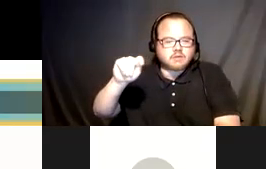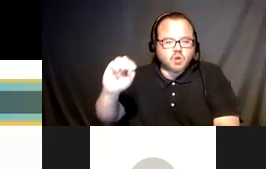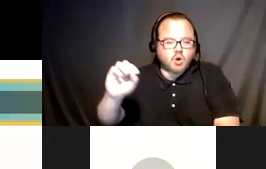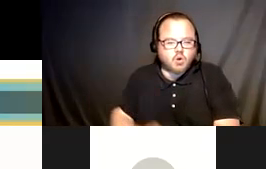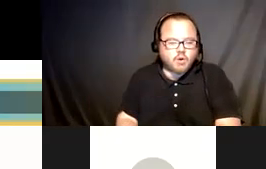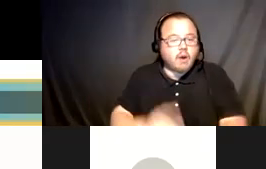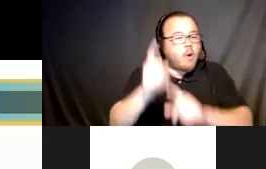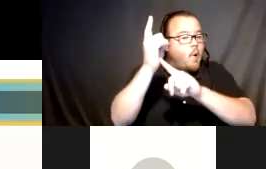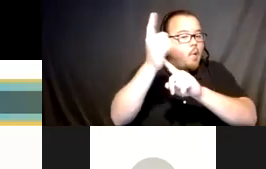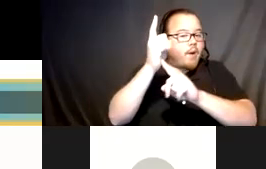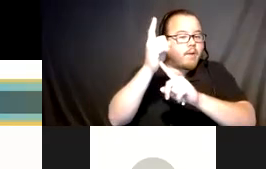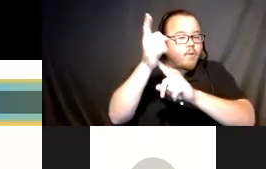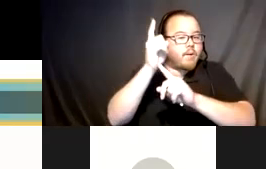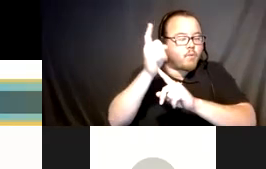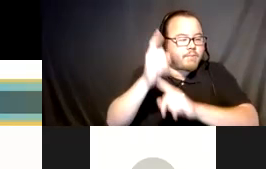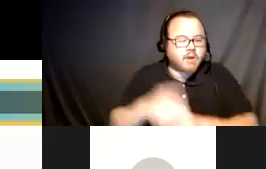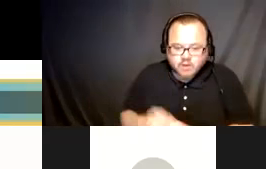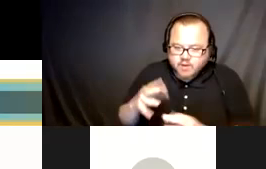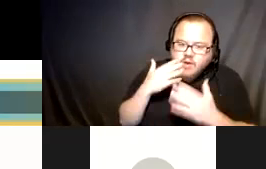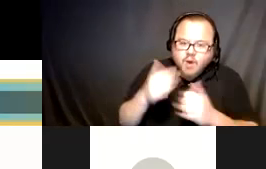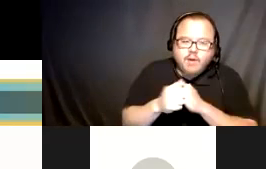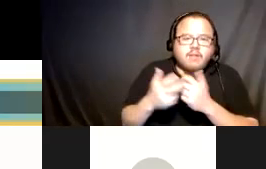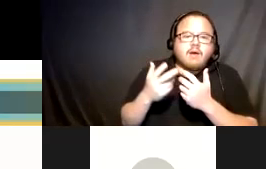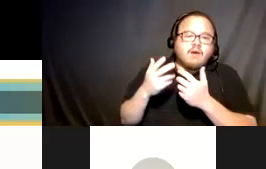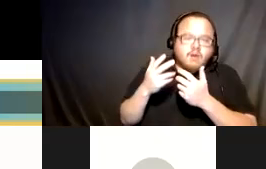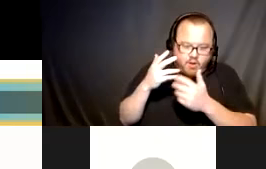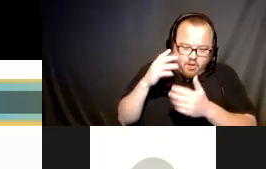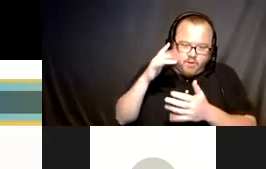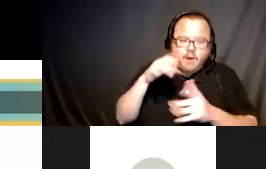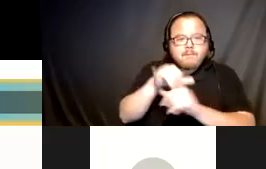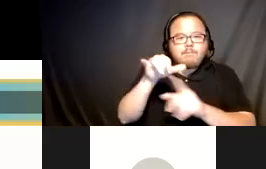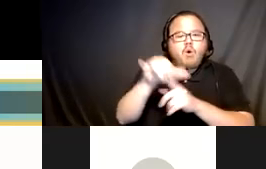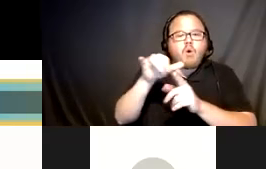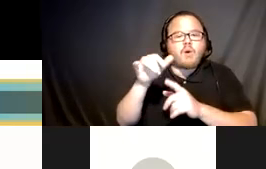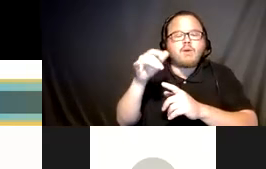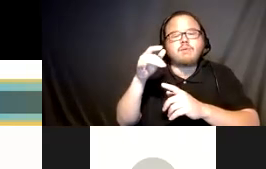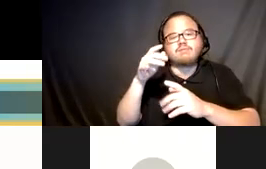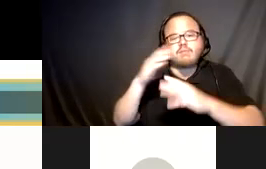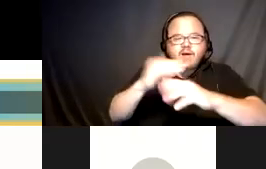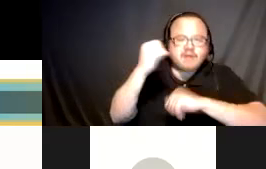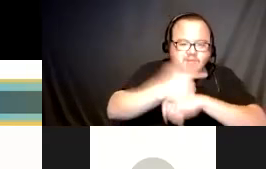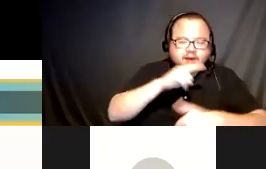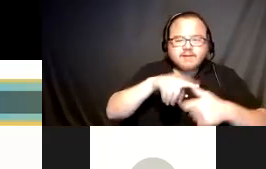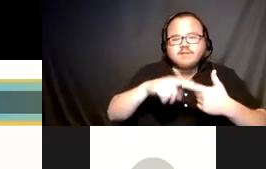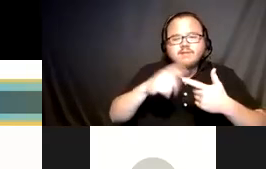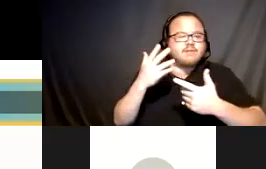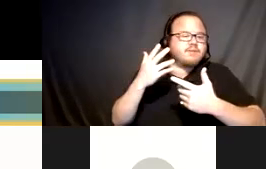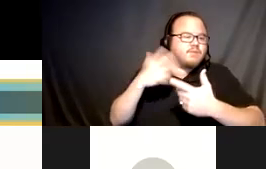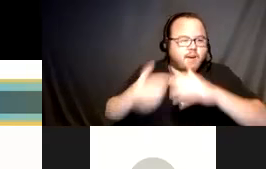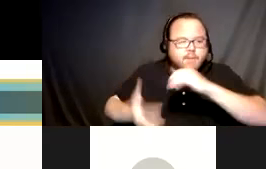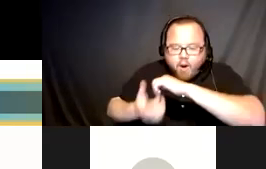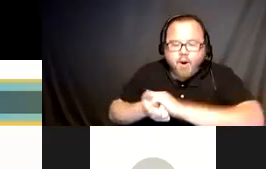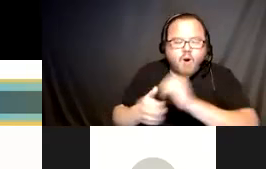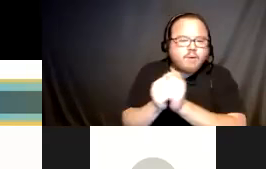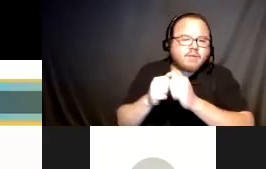minute. Okay, thank you. We've done the Start with Hello Week, Bullying Prevention Day, Suicide Prevention Kids. We partner with